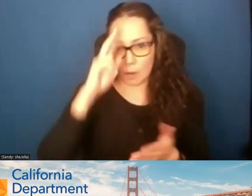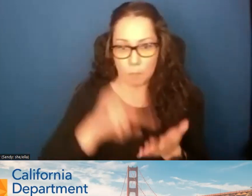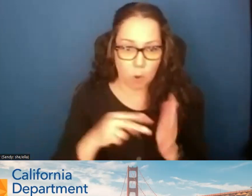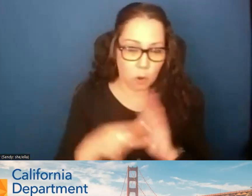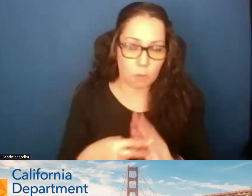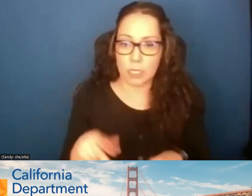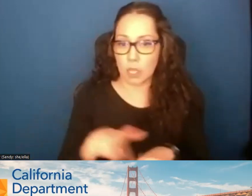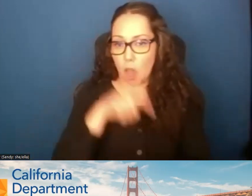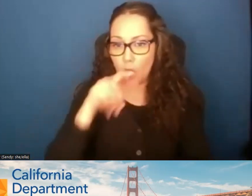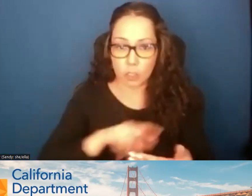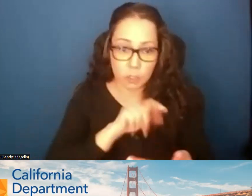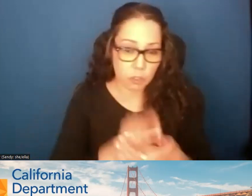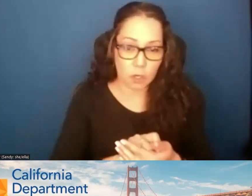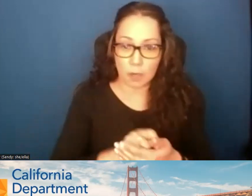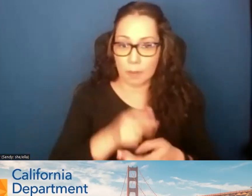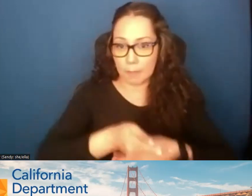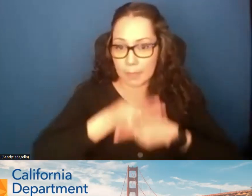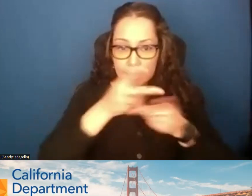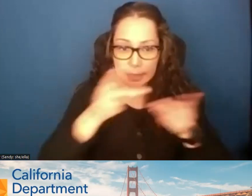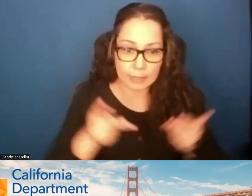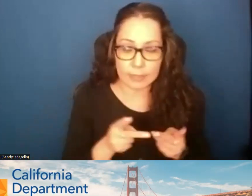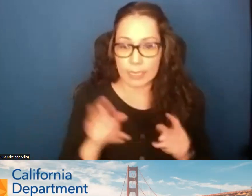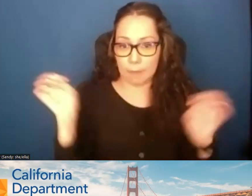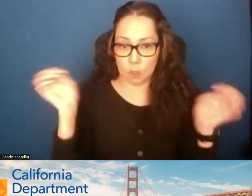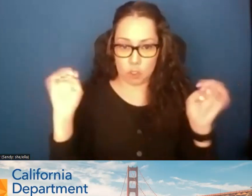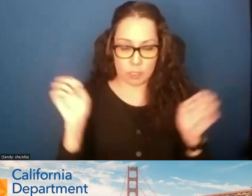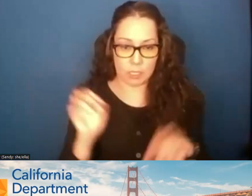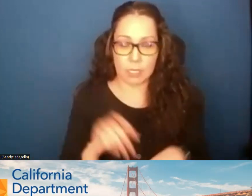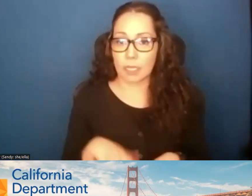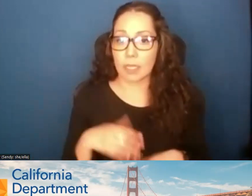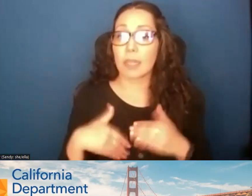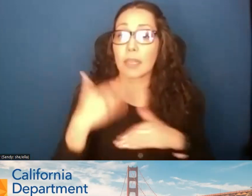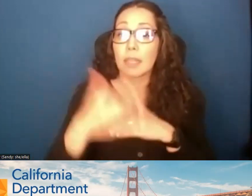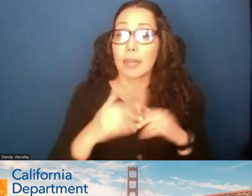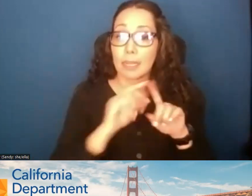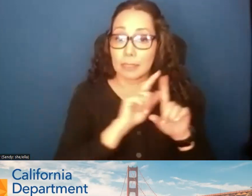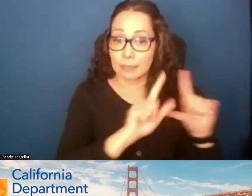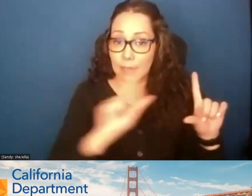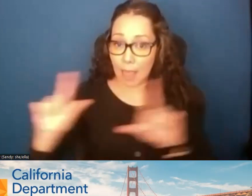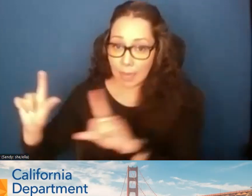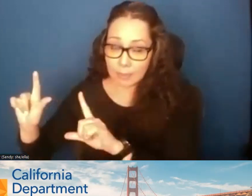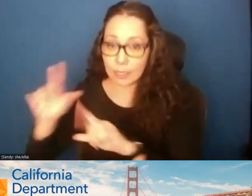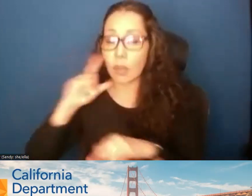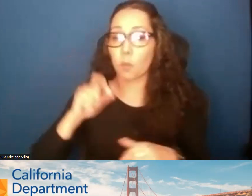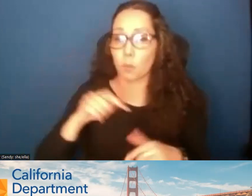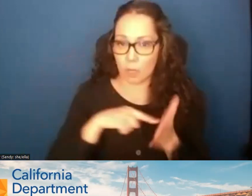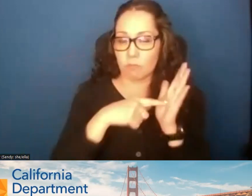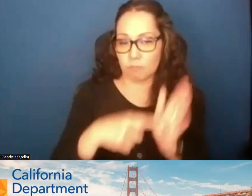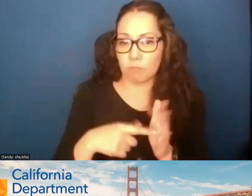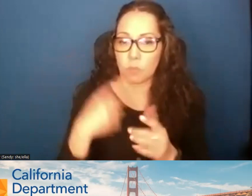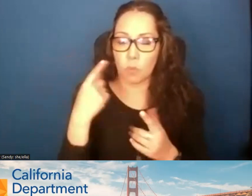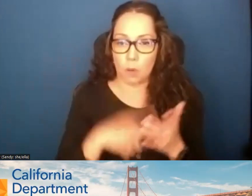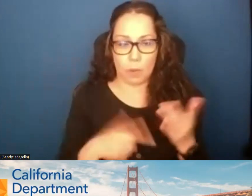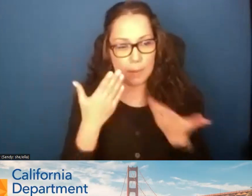care facilities, and emergencies. The following slides will outline the elements that may be considered in the scope of the